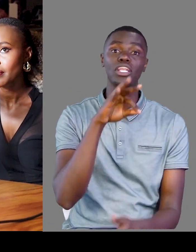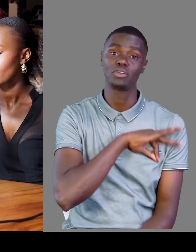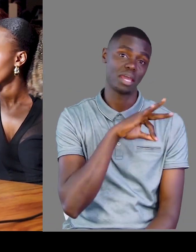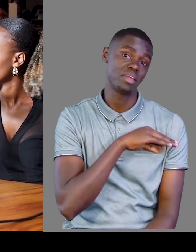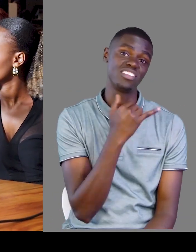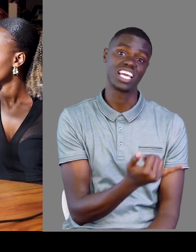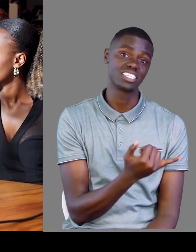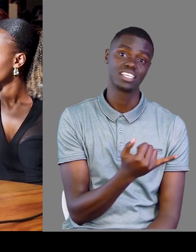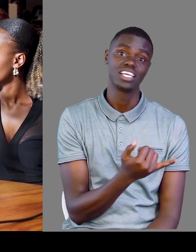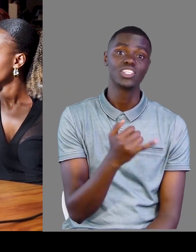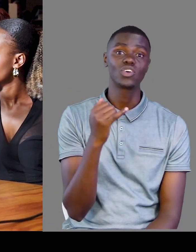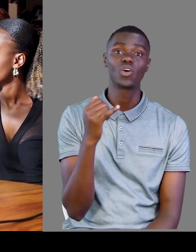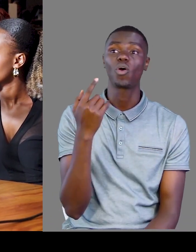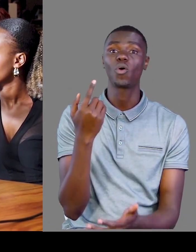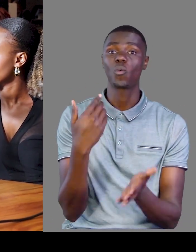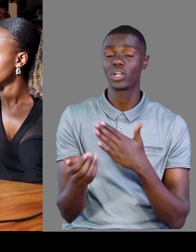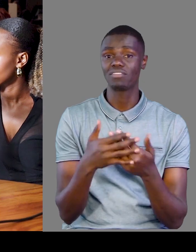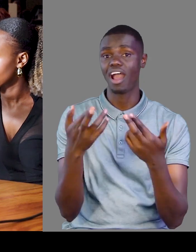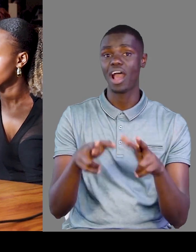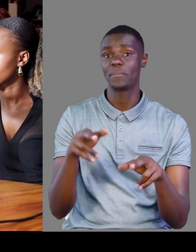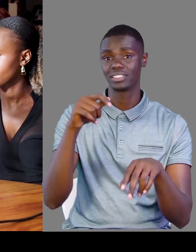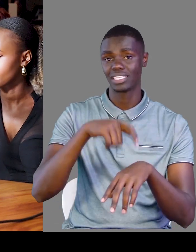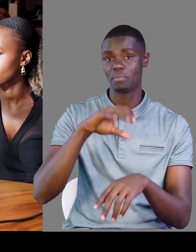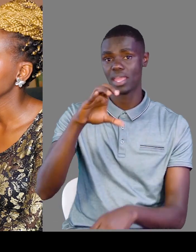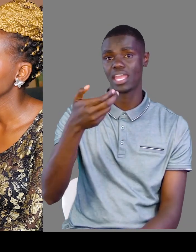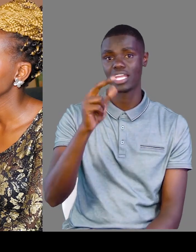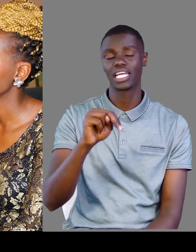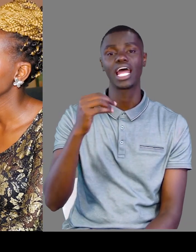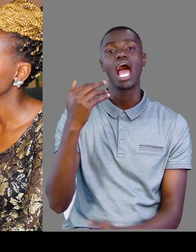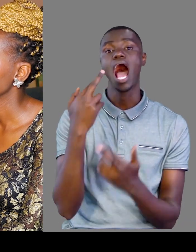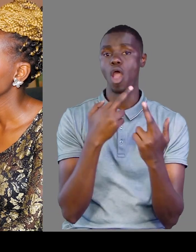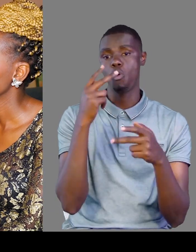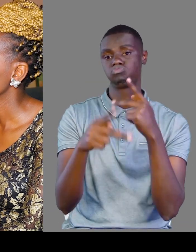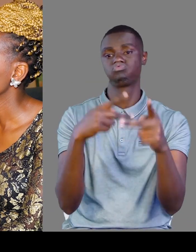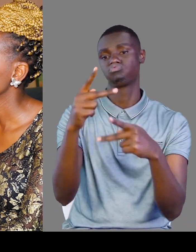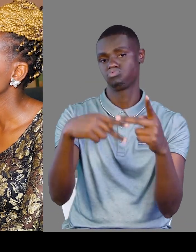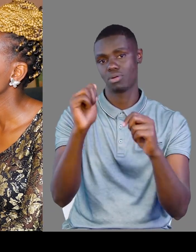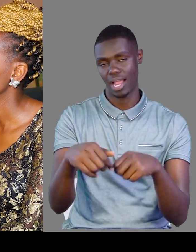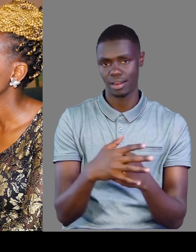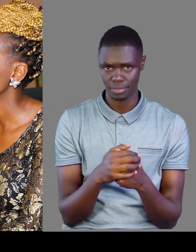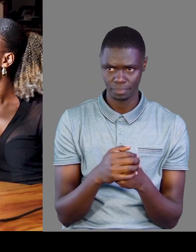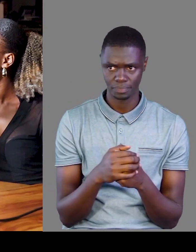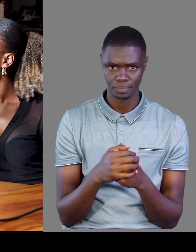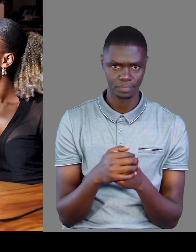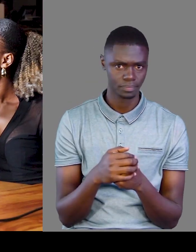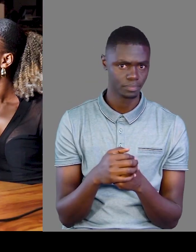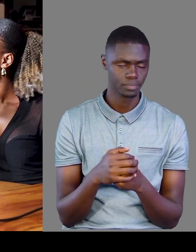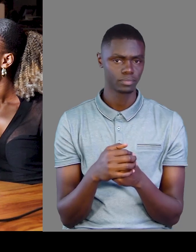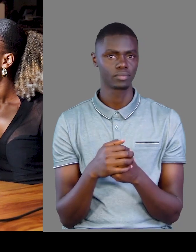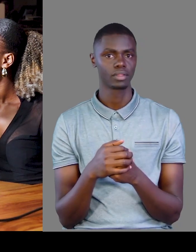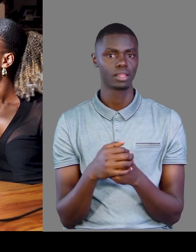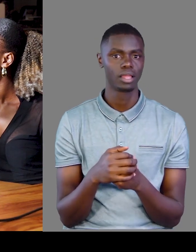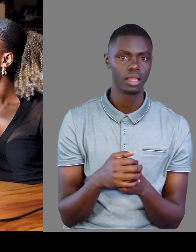I hope whatever happened during Chan will carry on. Nisikuni pia kuishi. Nataka unajua kuna